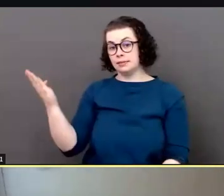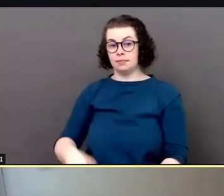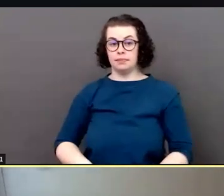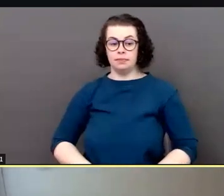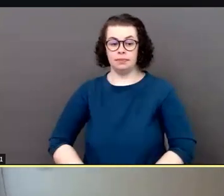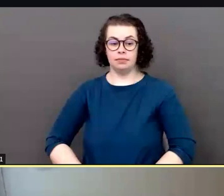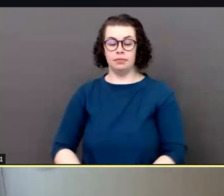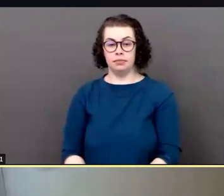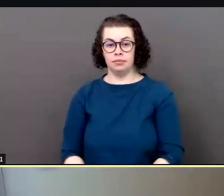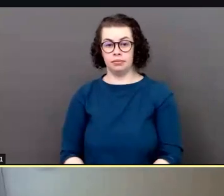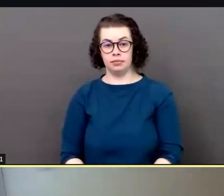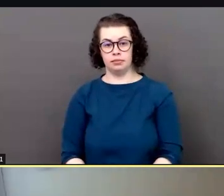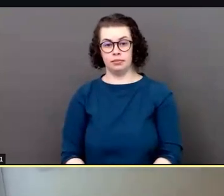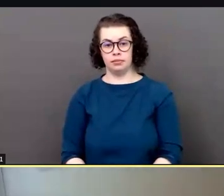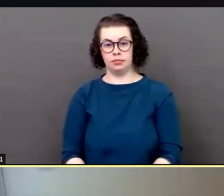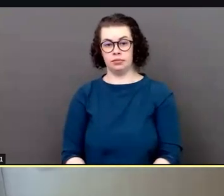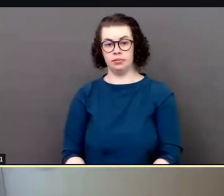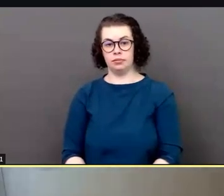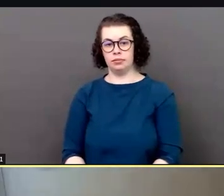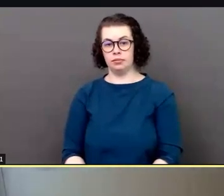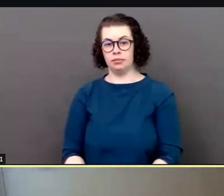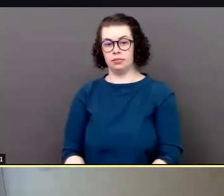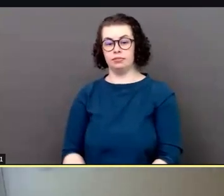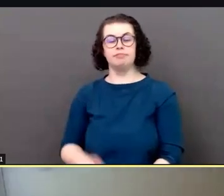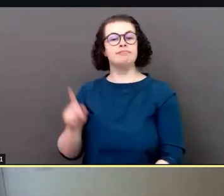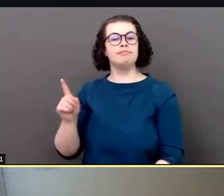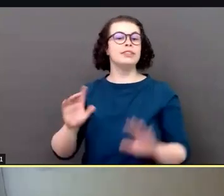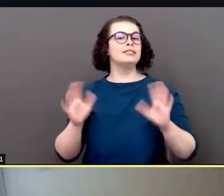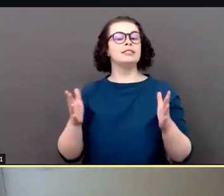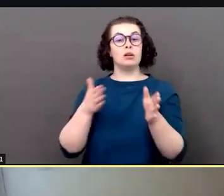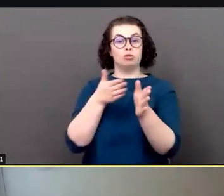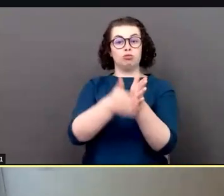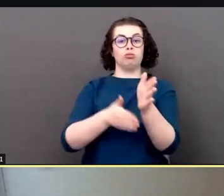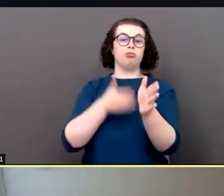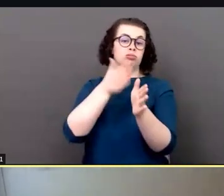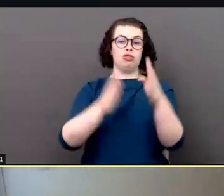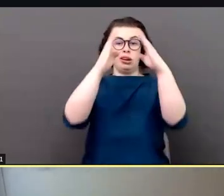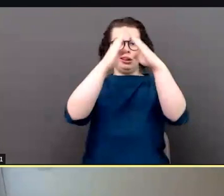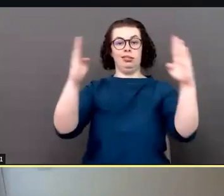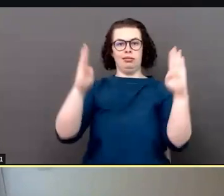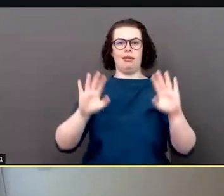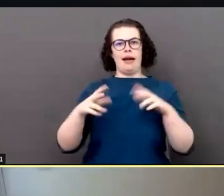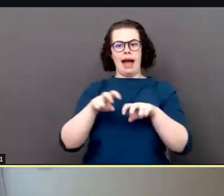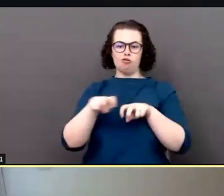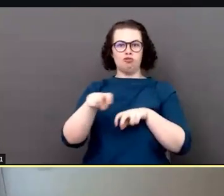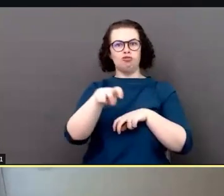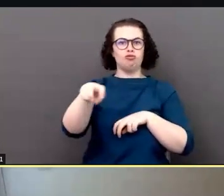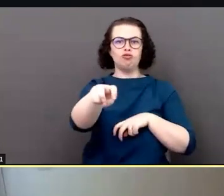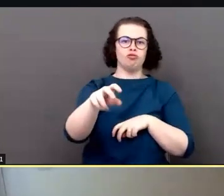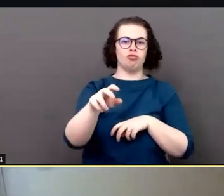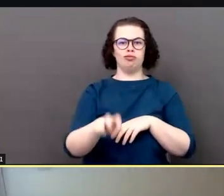This is a slide showing wayfinding in railway infrastructure. It's got the standard there, and the law about